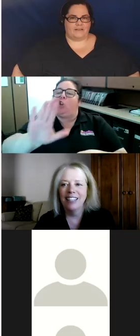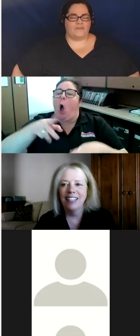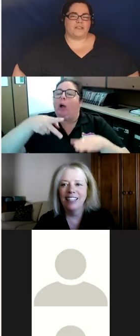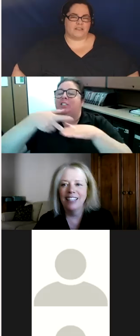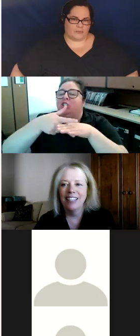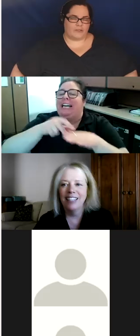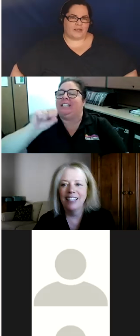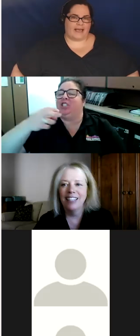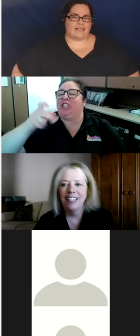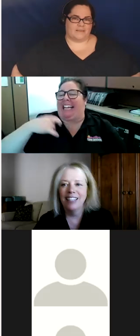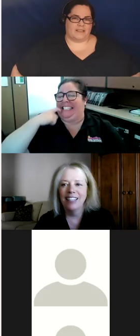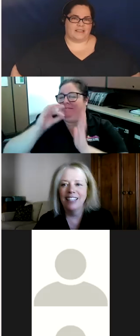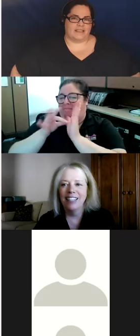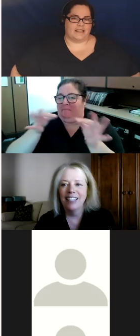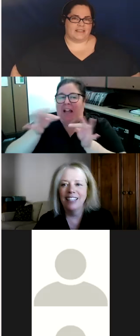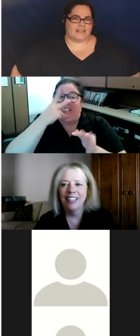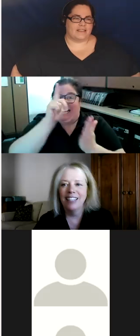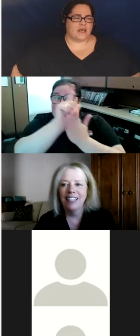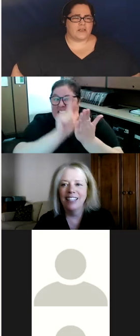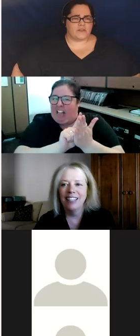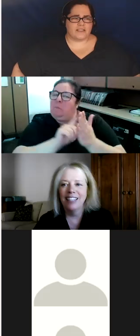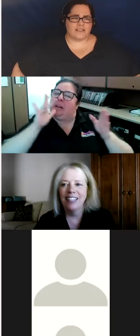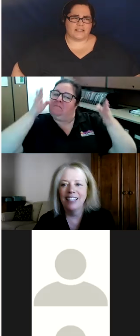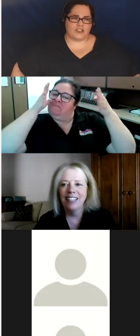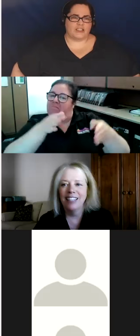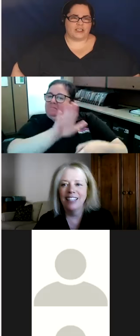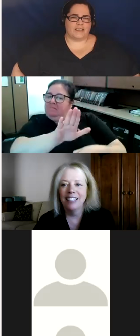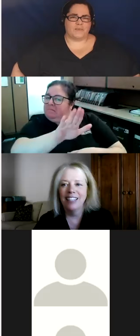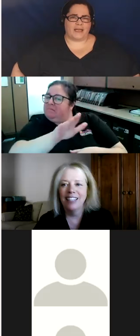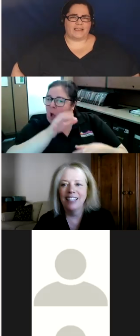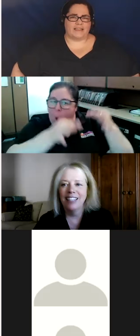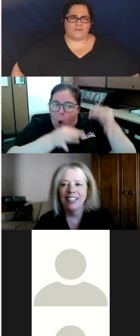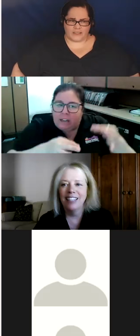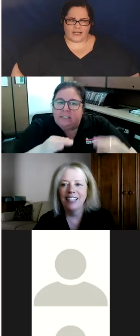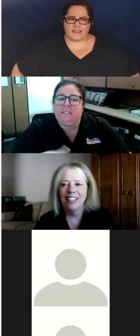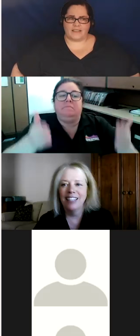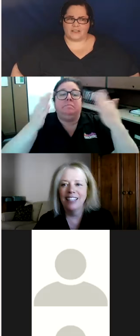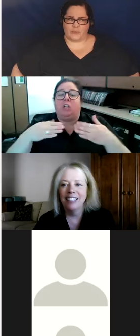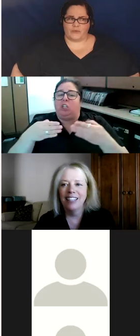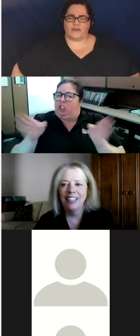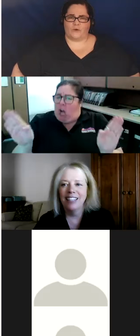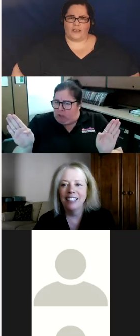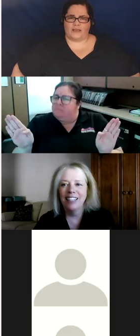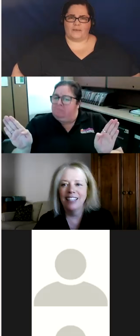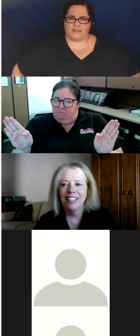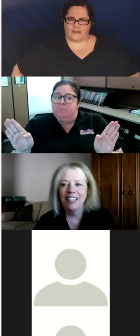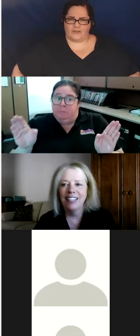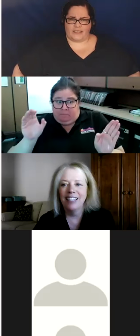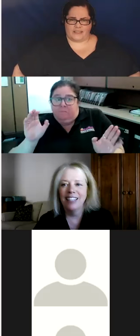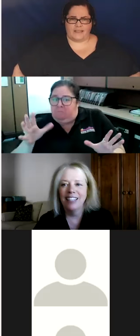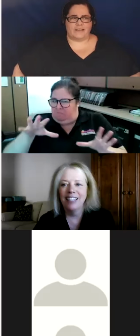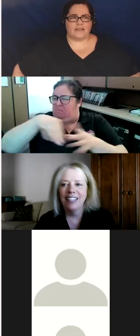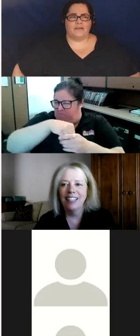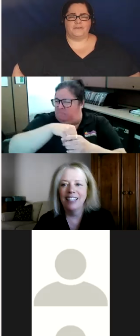ask them to see these licenses. So this is the cheat sheet explaining the different settings that interpreters can work in based on